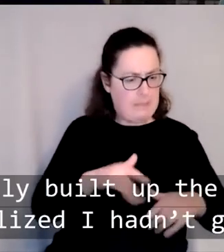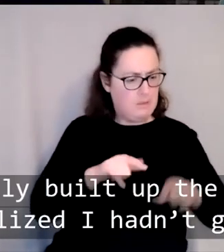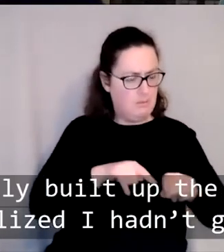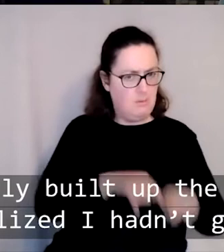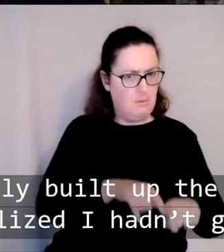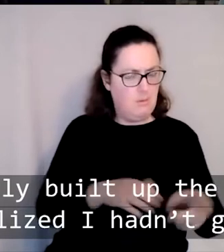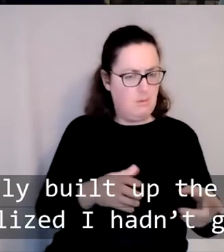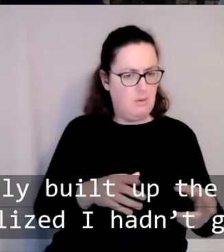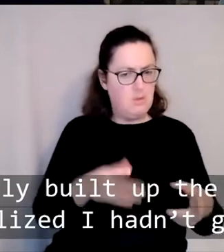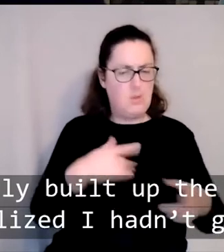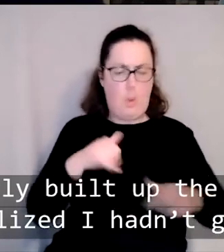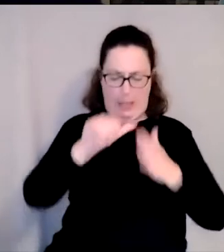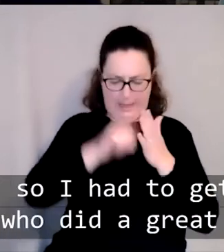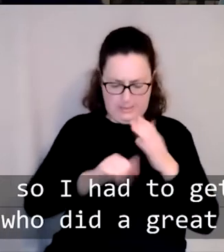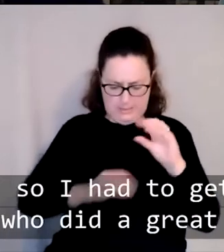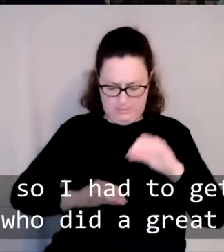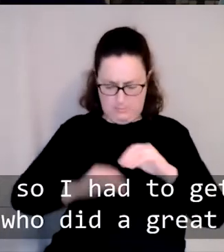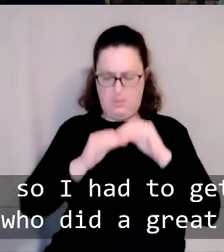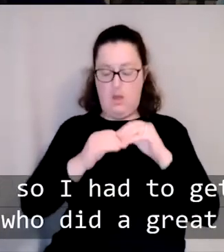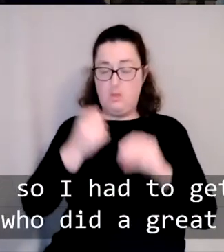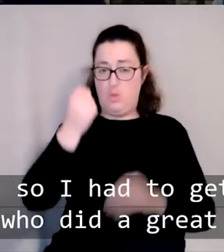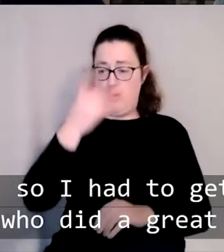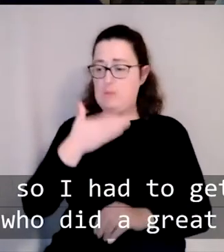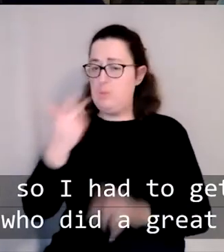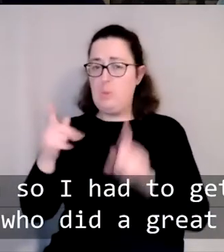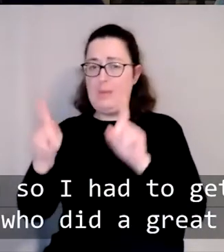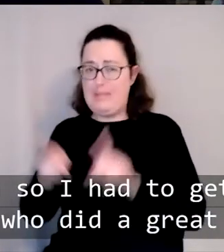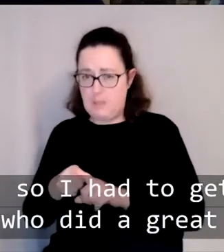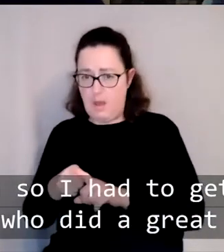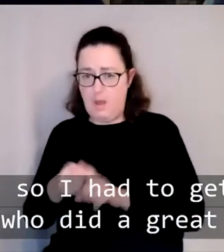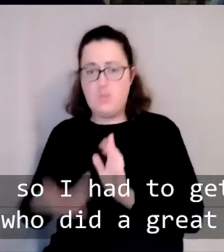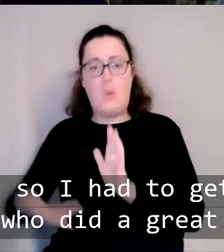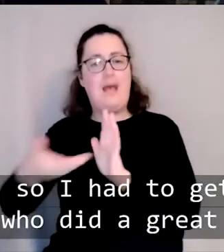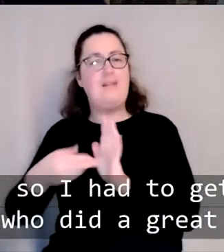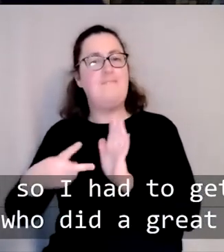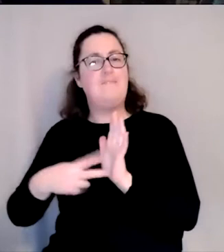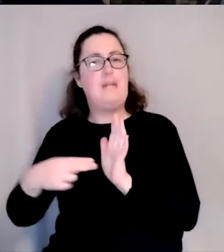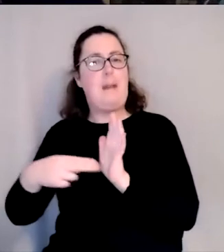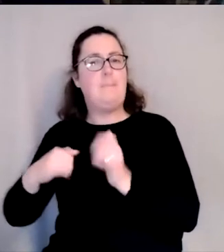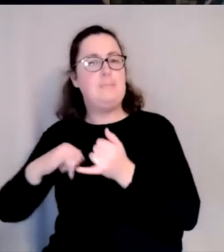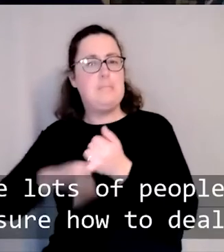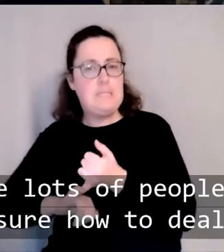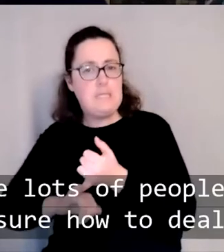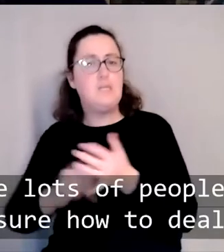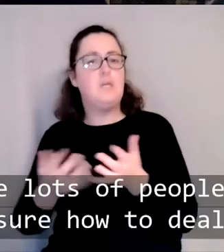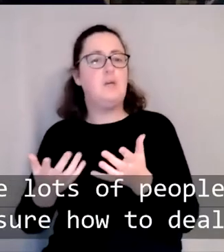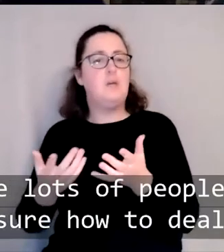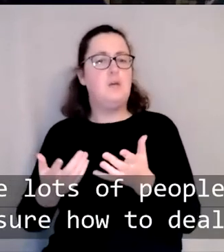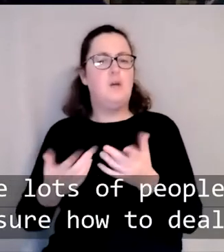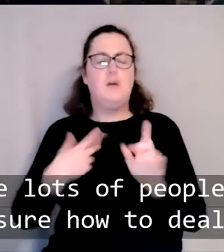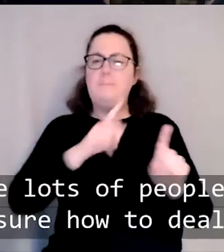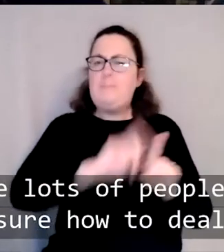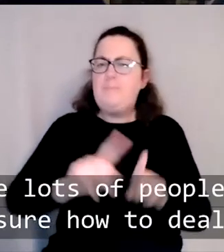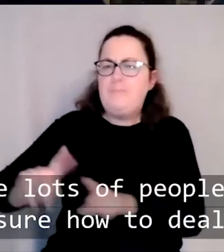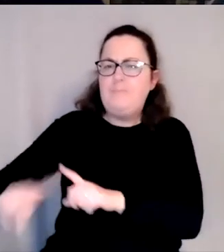the list, and then I realized I hadn't got anybody from India, so I added in Manmohan Singh, who did a great deal. There are a lot of people I wasn't